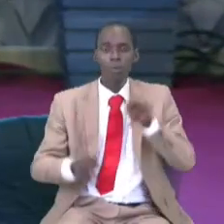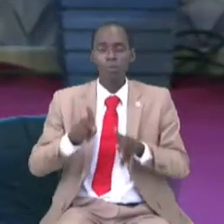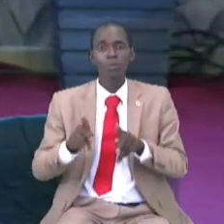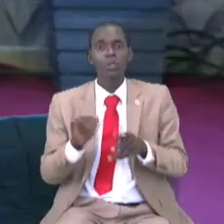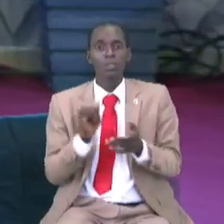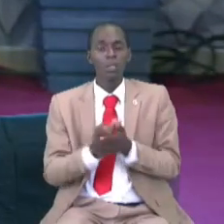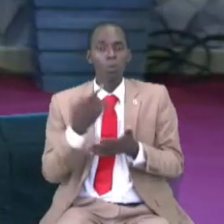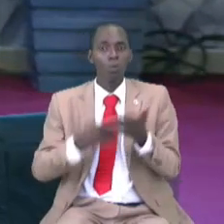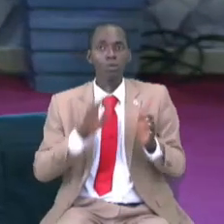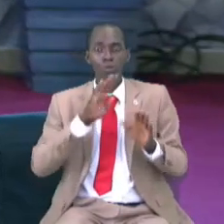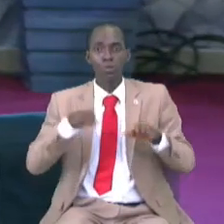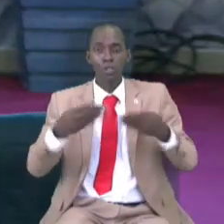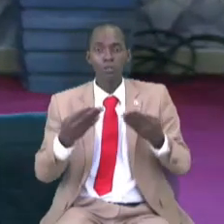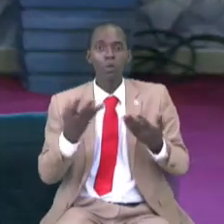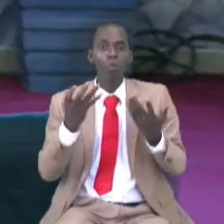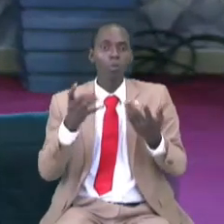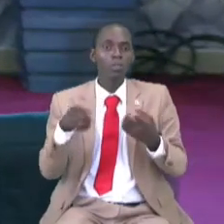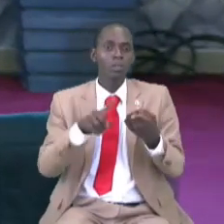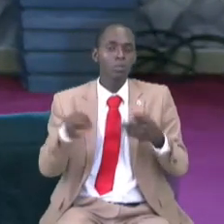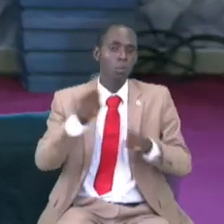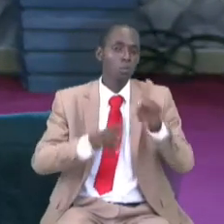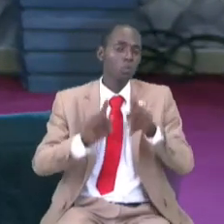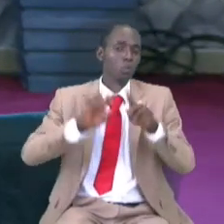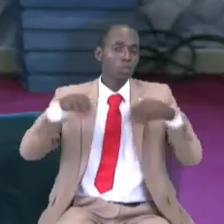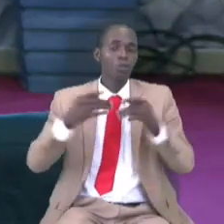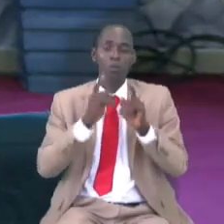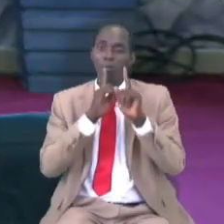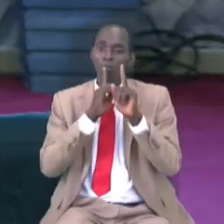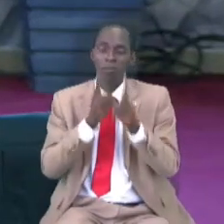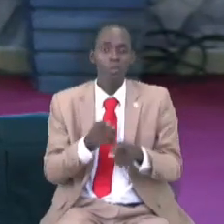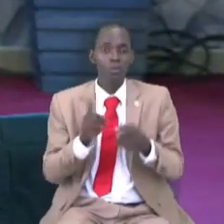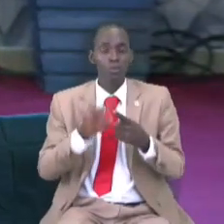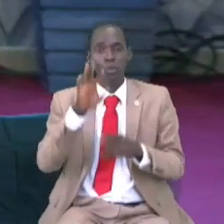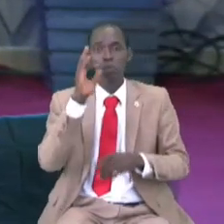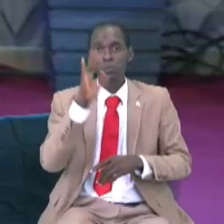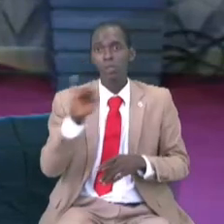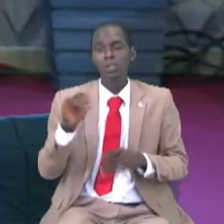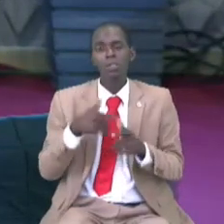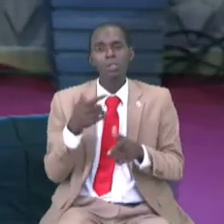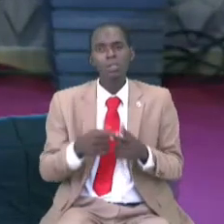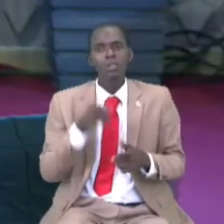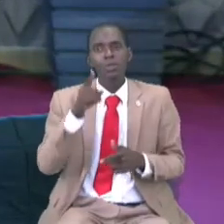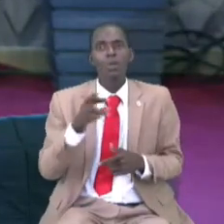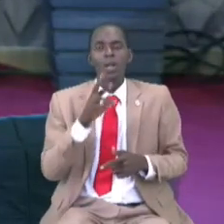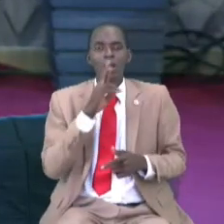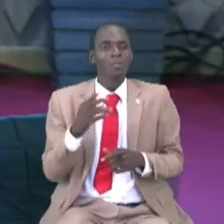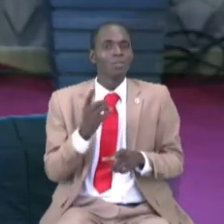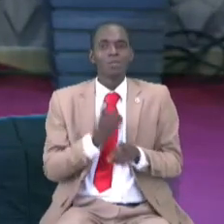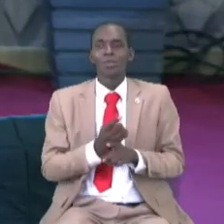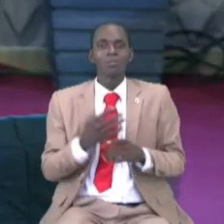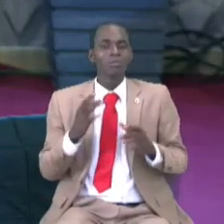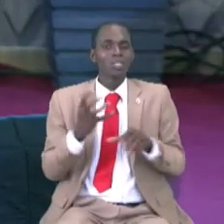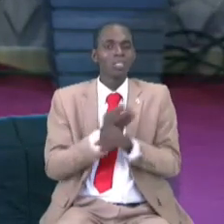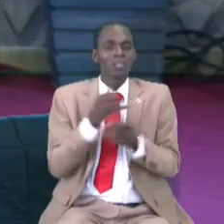preaching, and then you are also, you're frivolous about it, that's not persuasive. But when you really know in